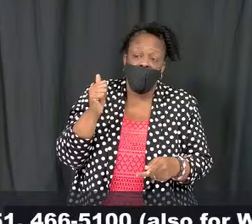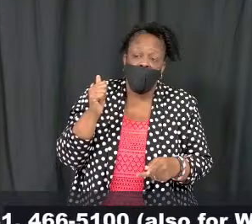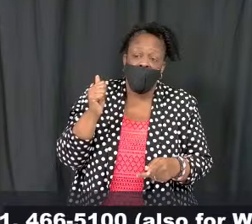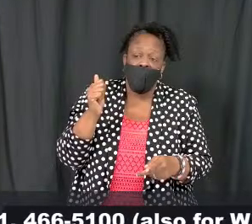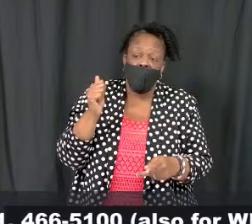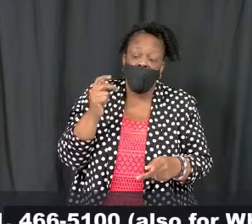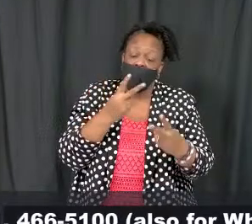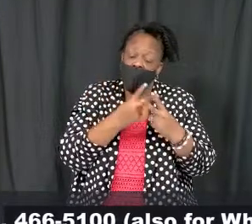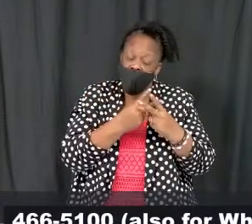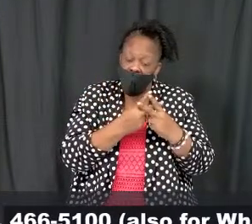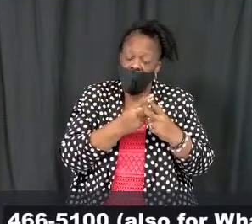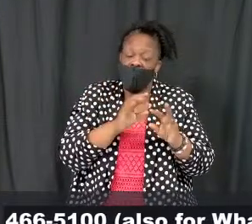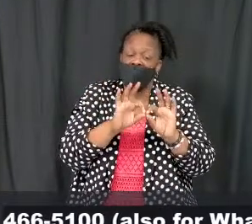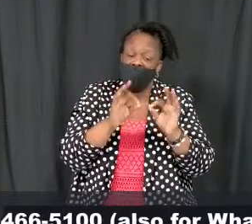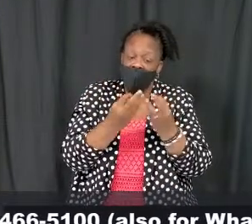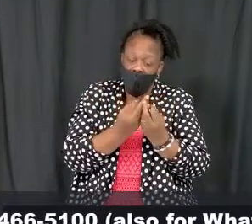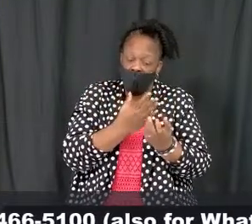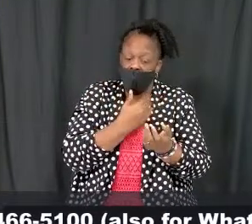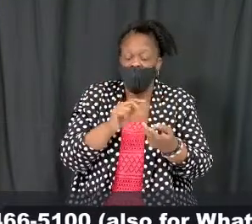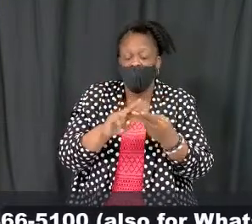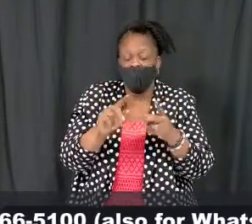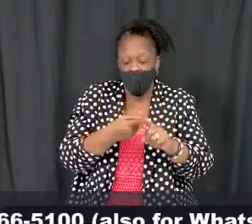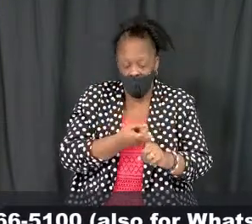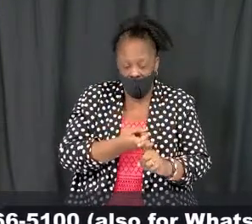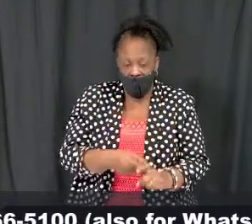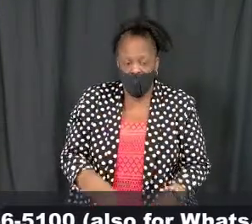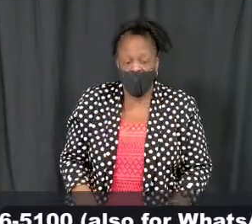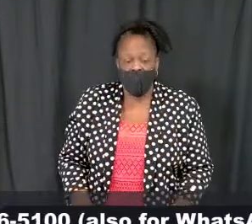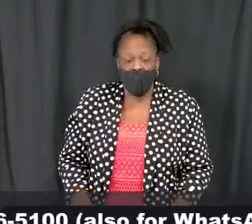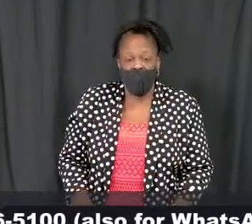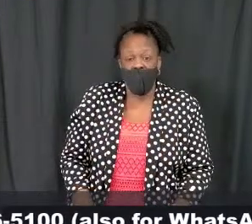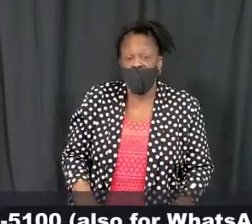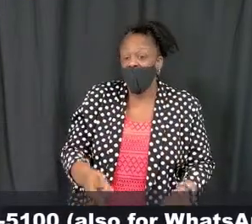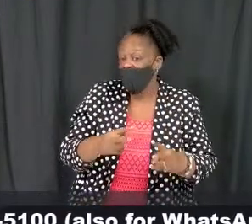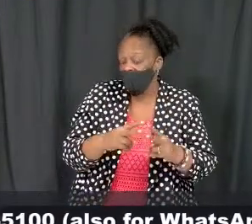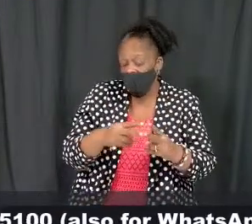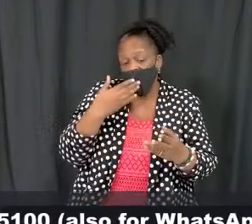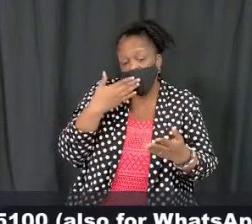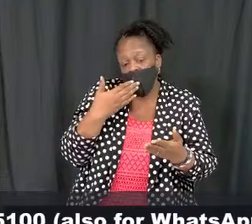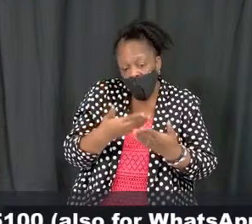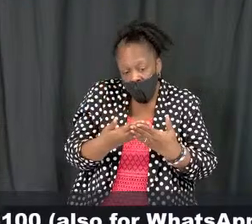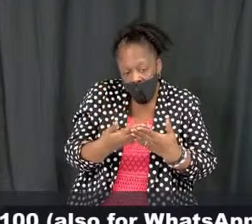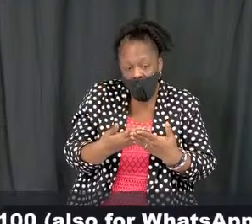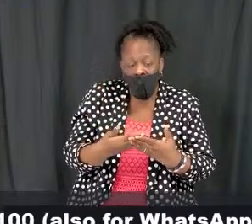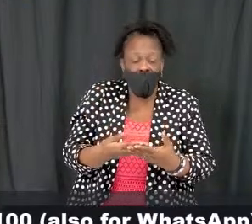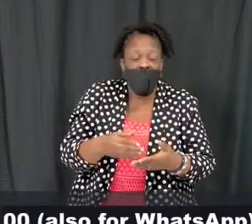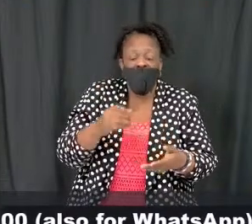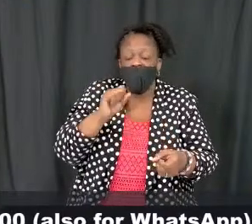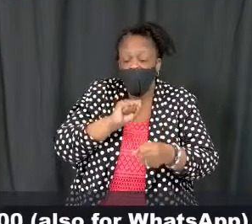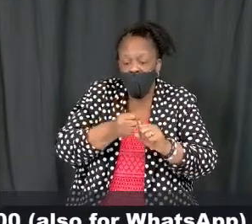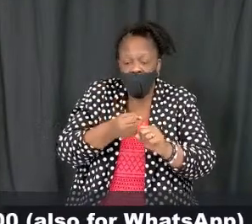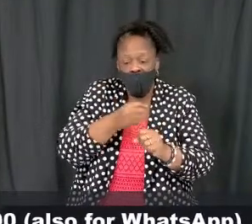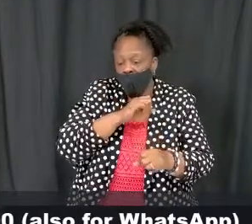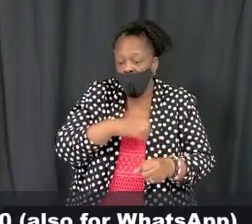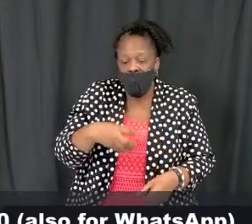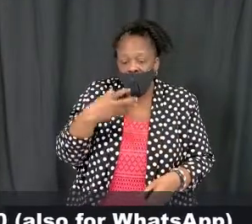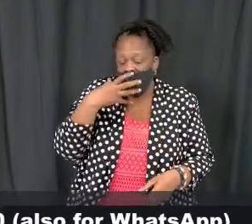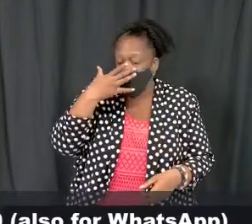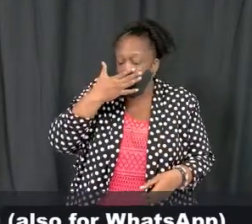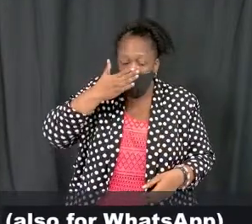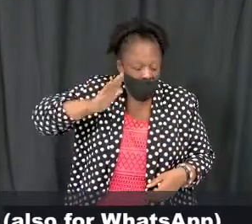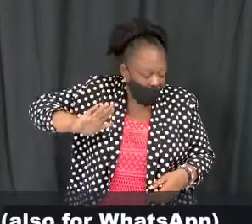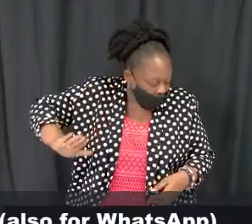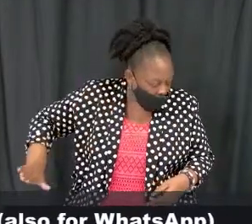This vaccine is 76% effective in preventing severe disease and hospitalization after